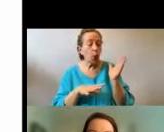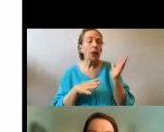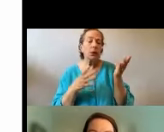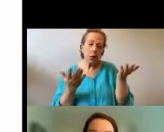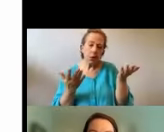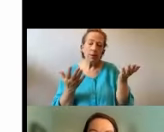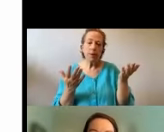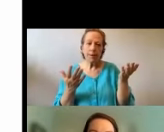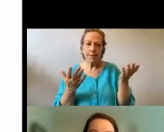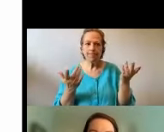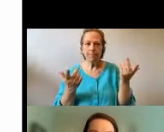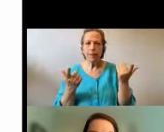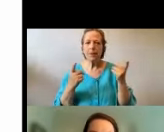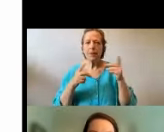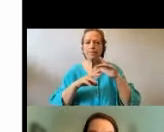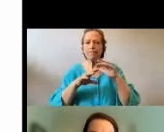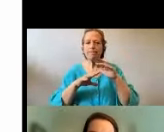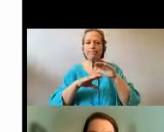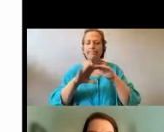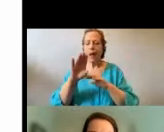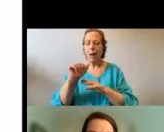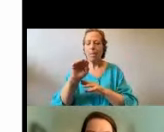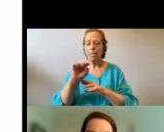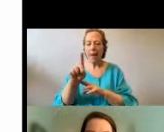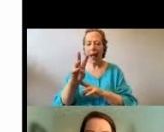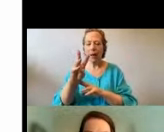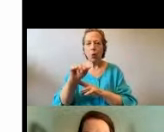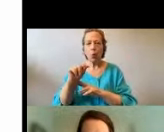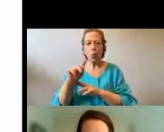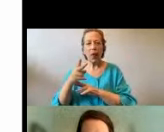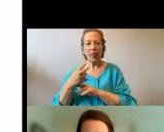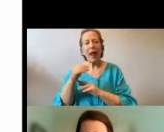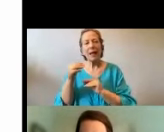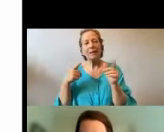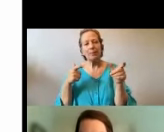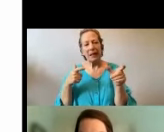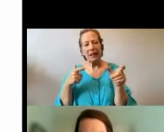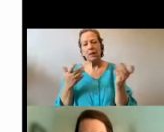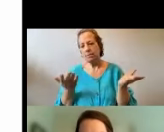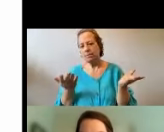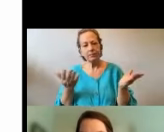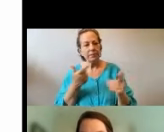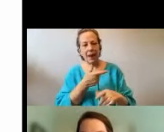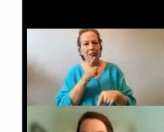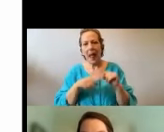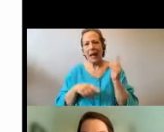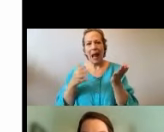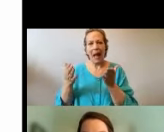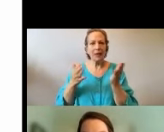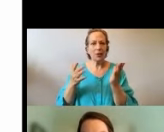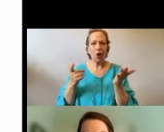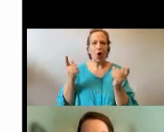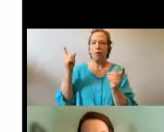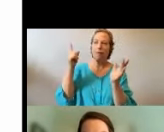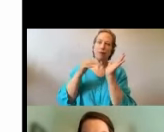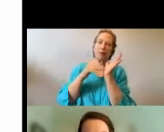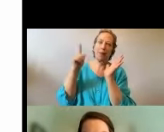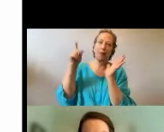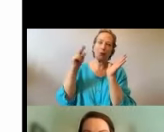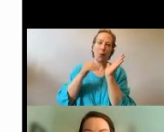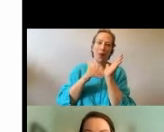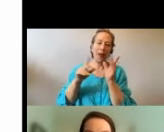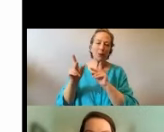speed, right? It's not going to be a clinic that's going to be able to serve thousands of people. So the number of clients you're going to serve is going to